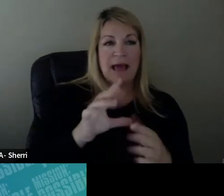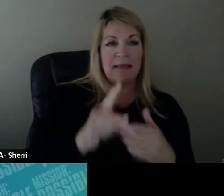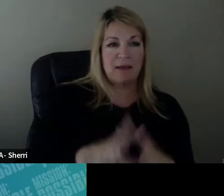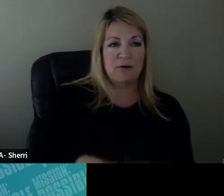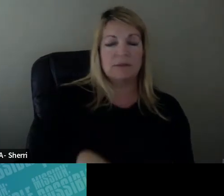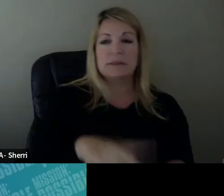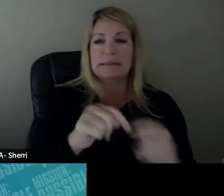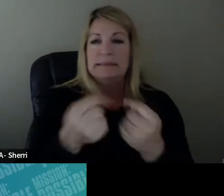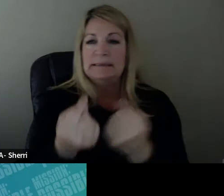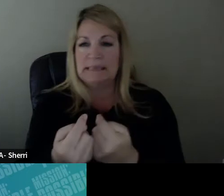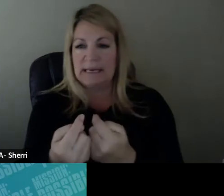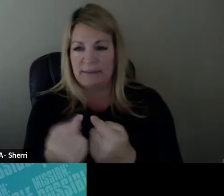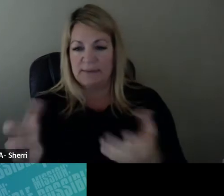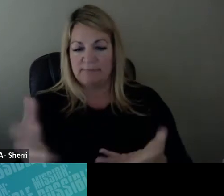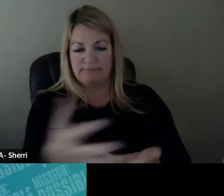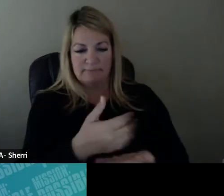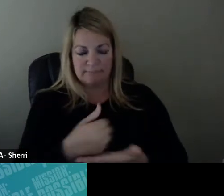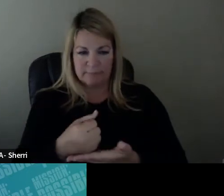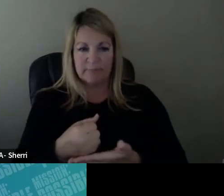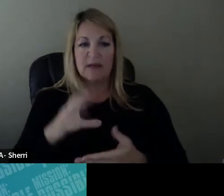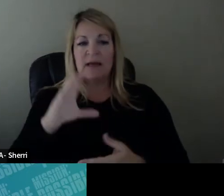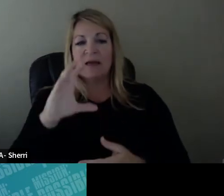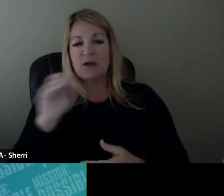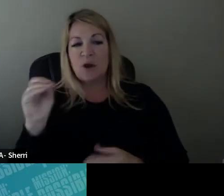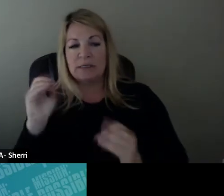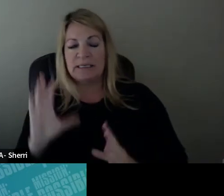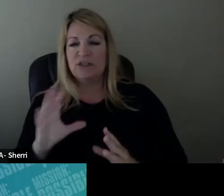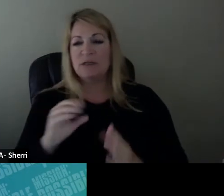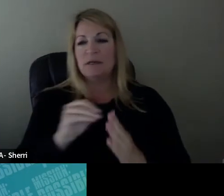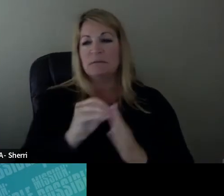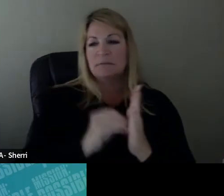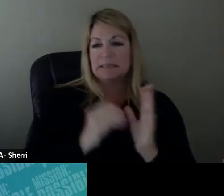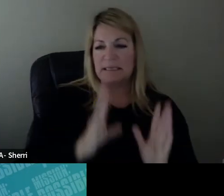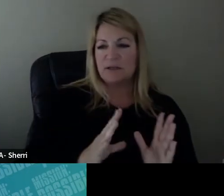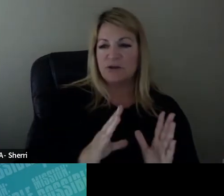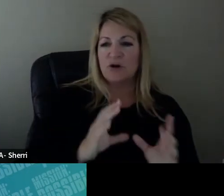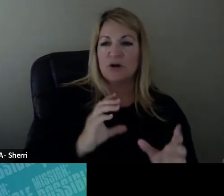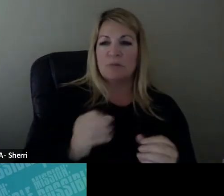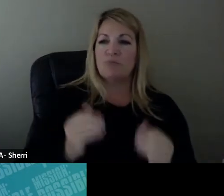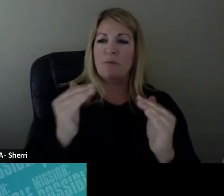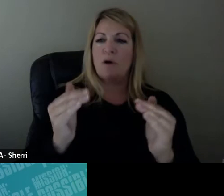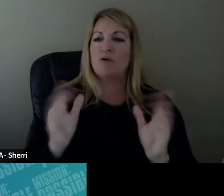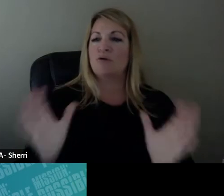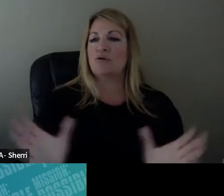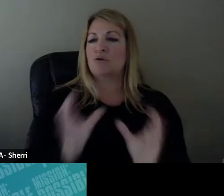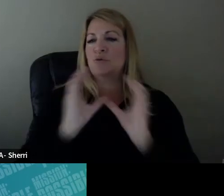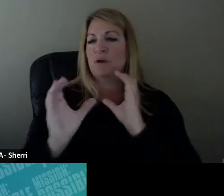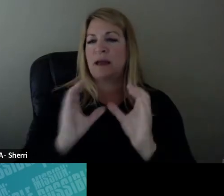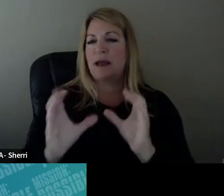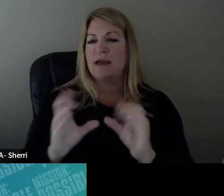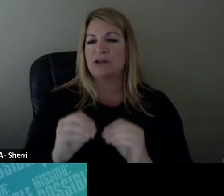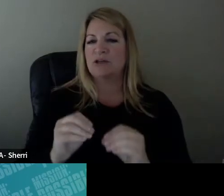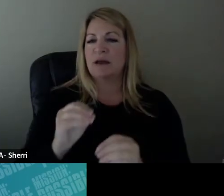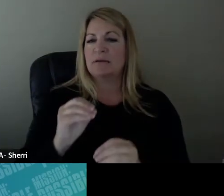also developed a check-in coaching / mentoring log to promote communication and ensure accountability. We